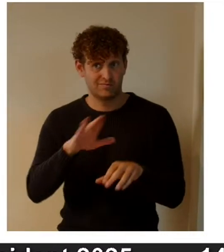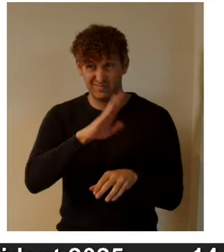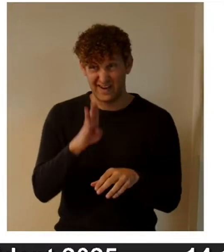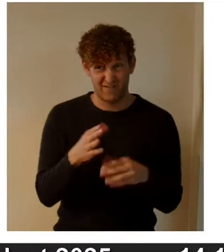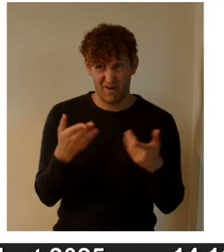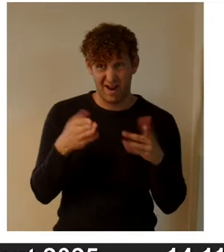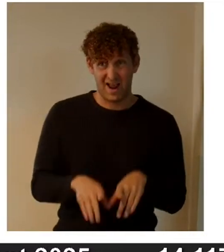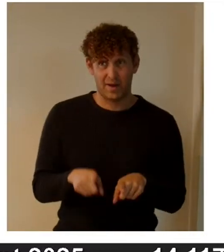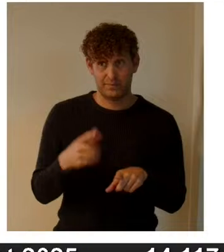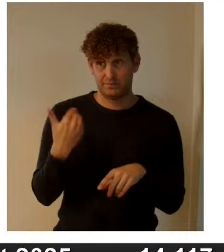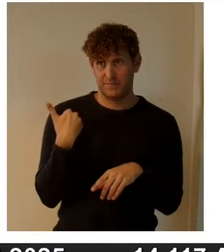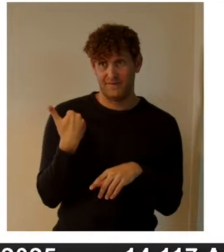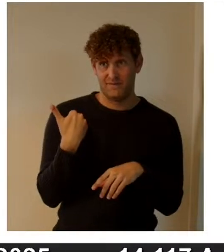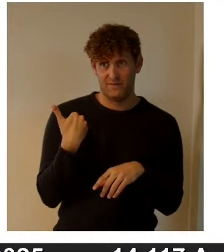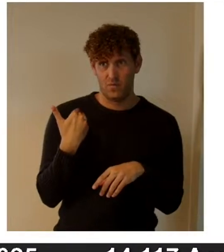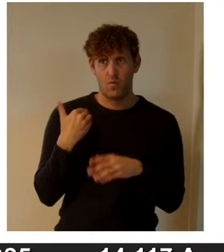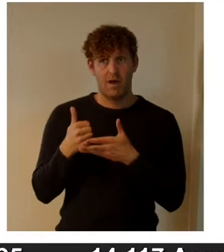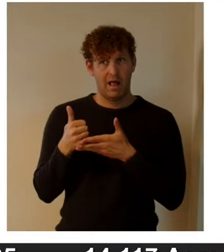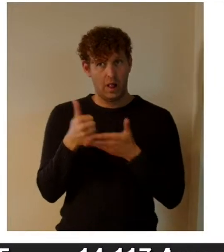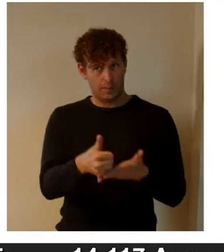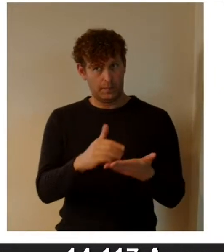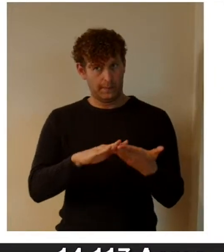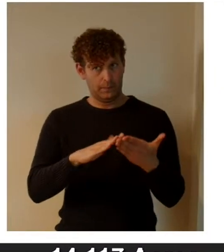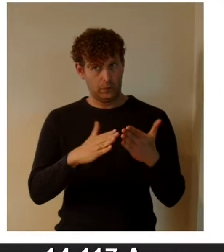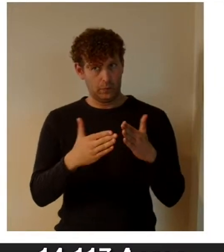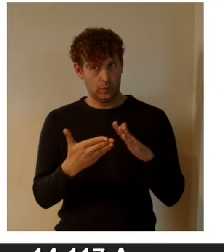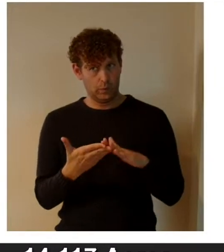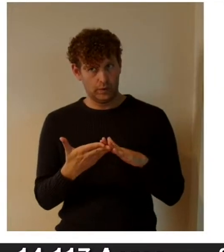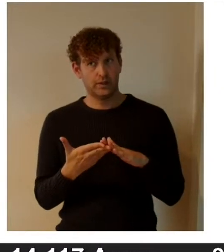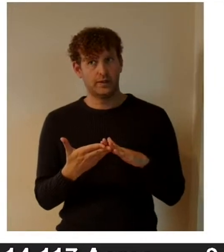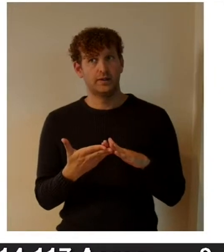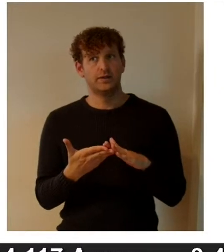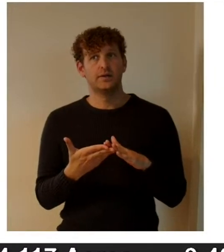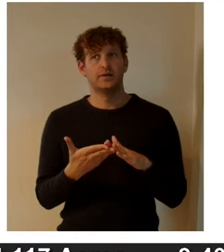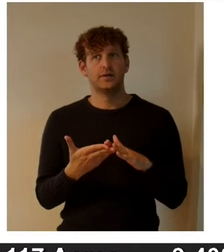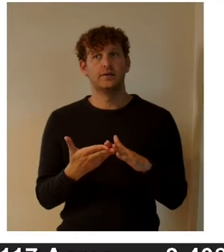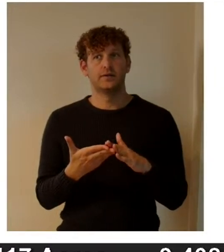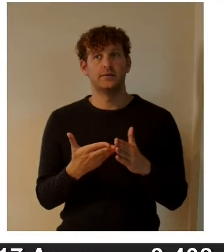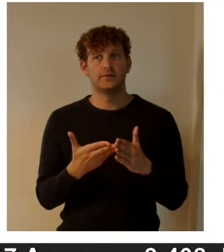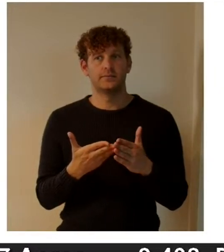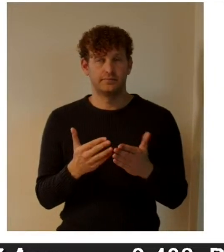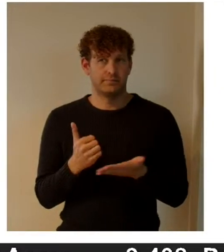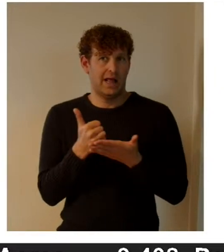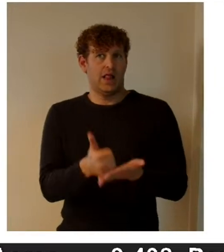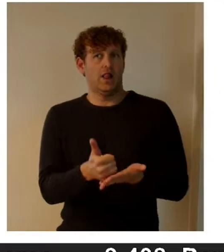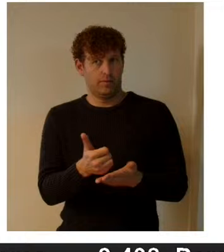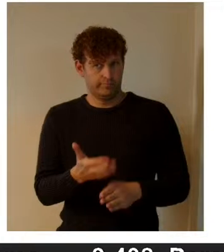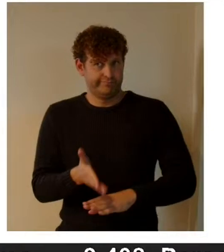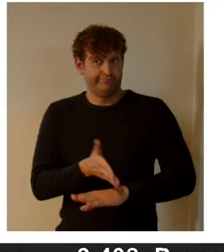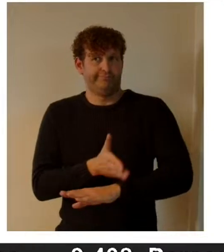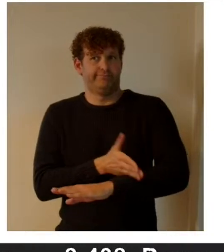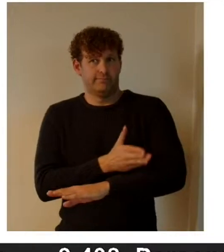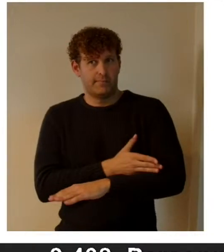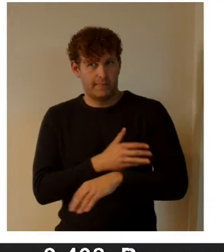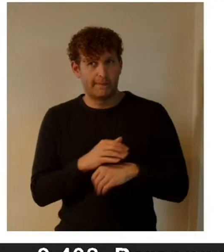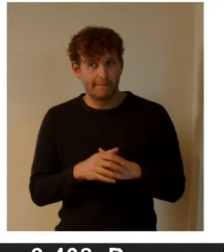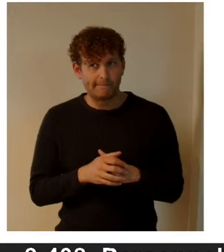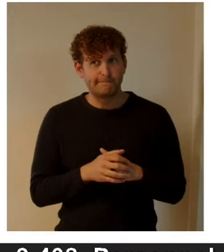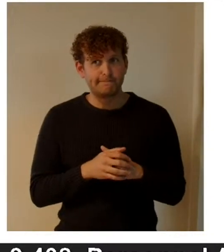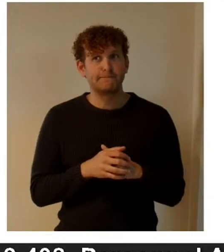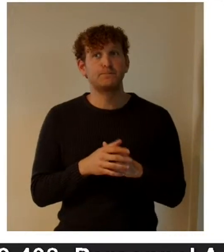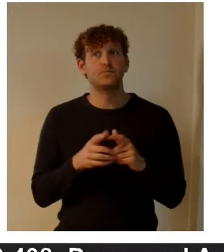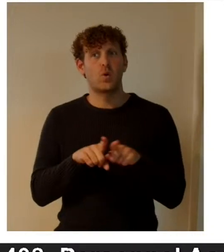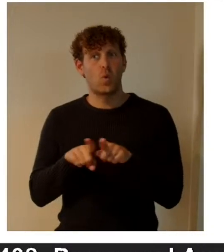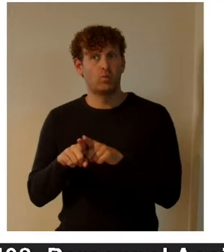our community whole again. I know that our wildfire survivors want nothing more than to begin the